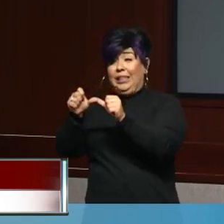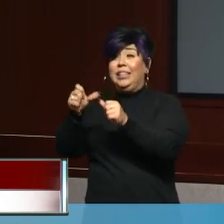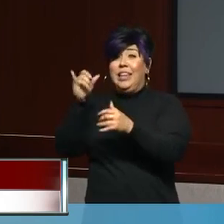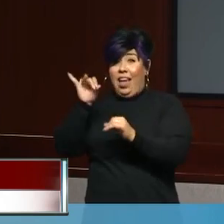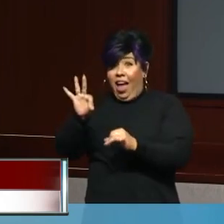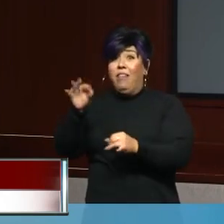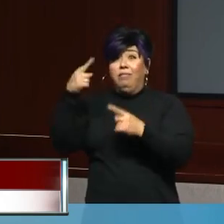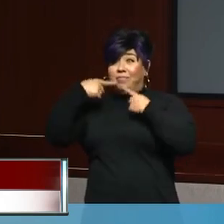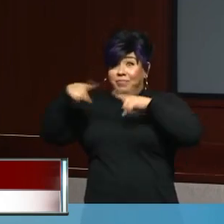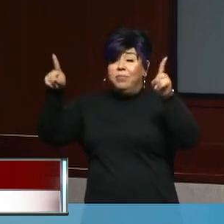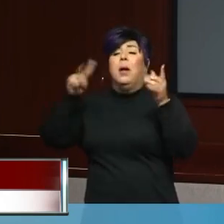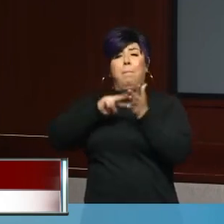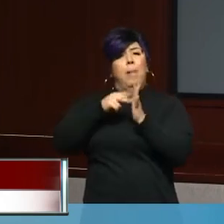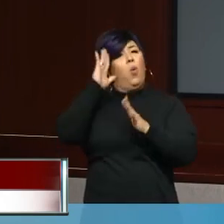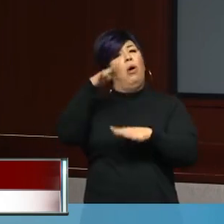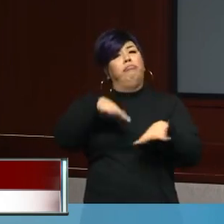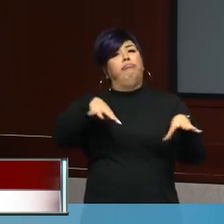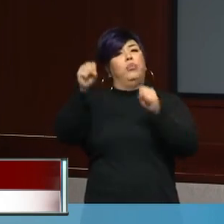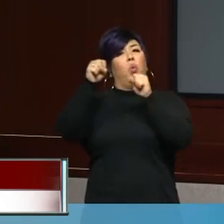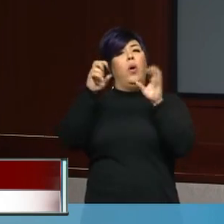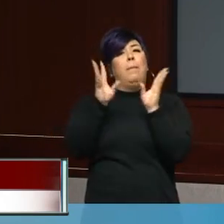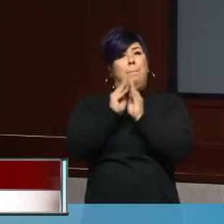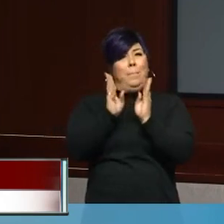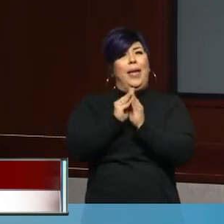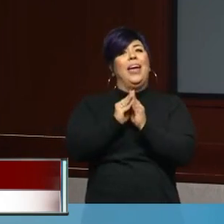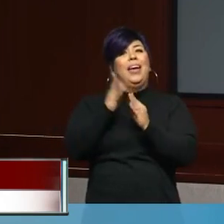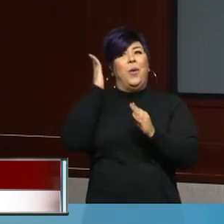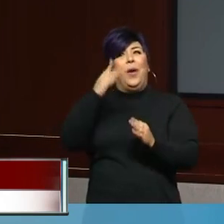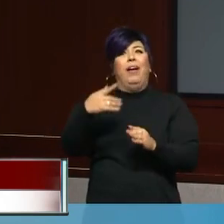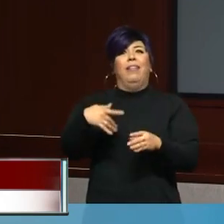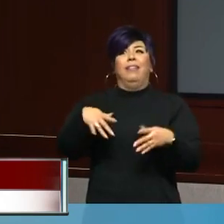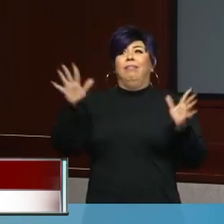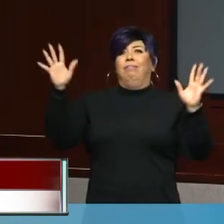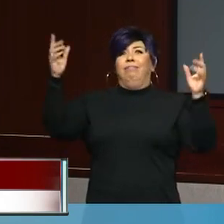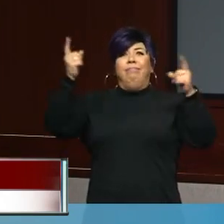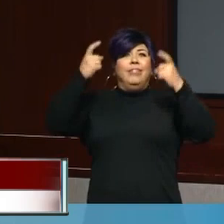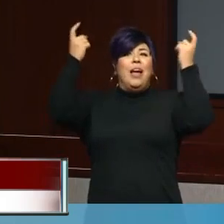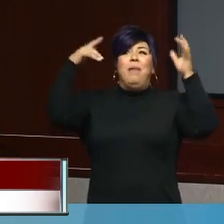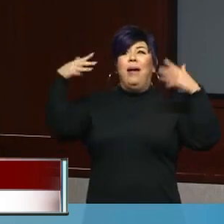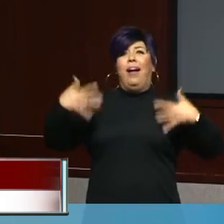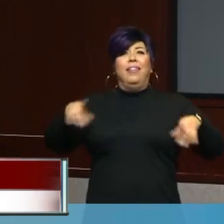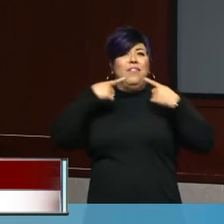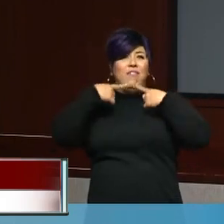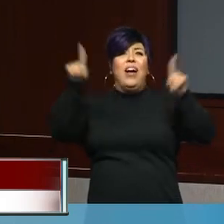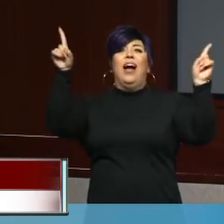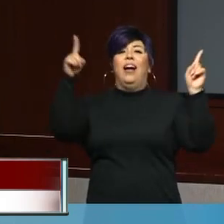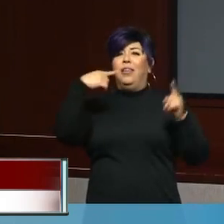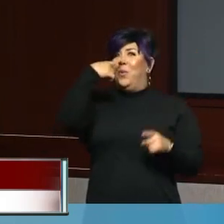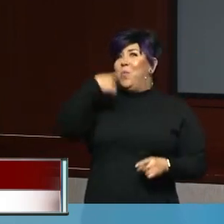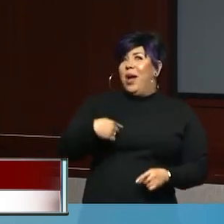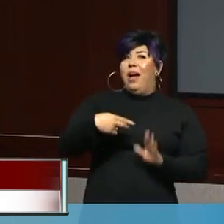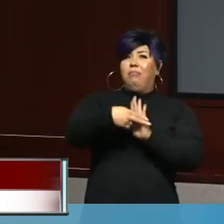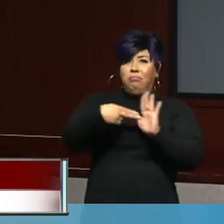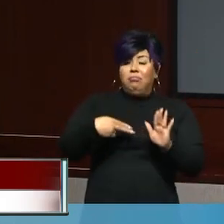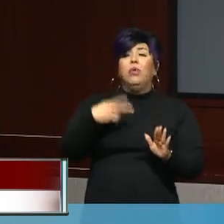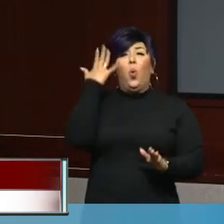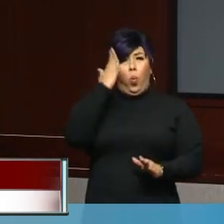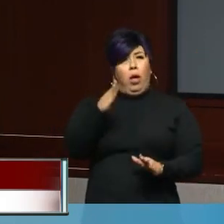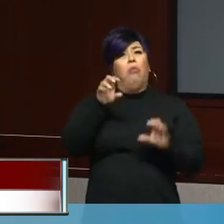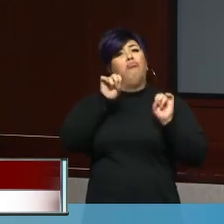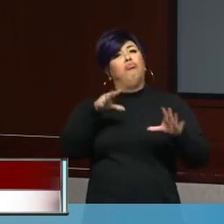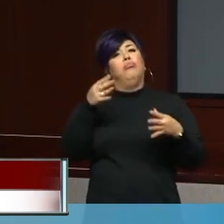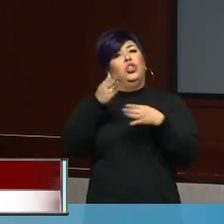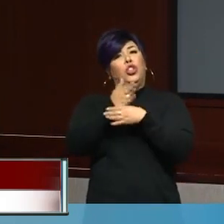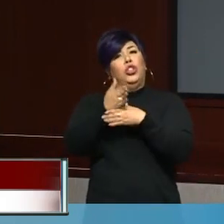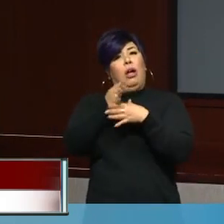next week to discuss the fact and celebrate the fact that we've met these Tier 2 metrics, to inform those business